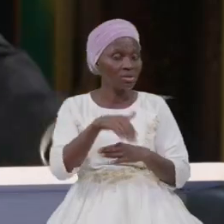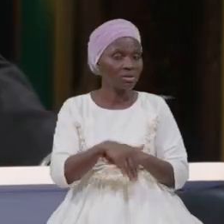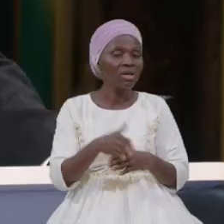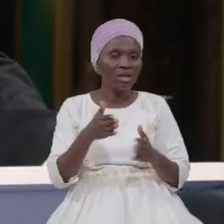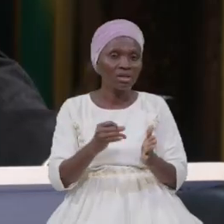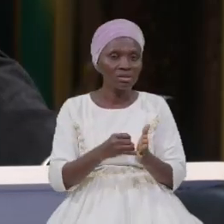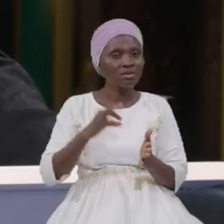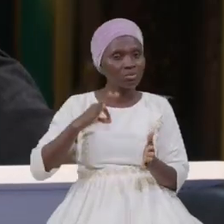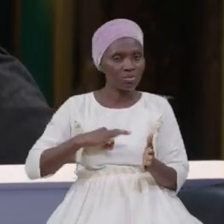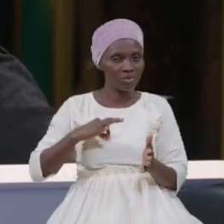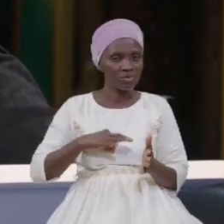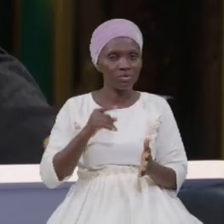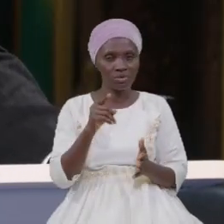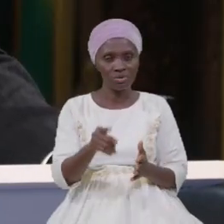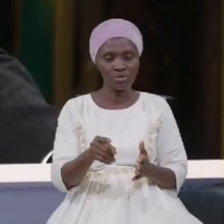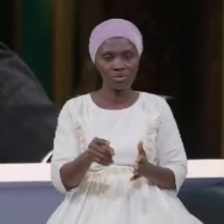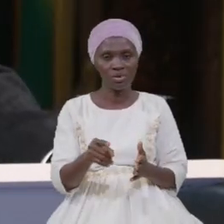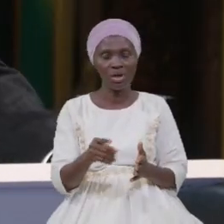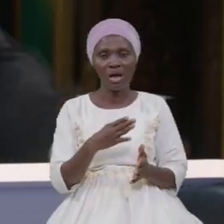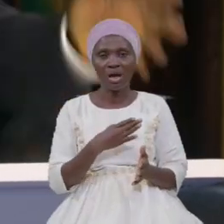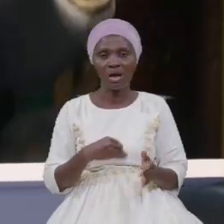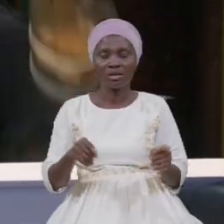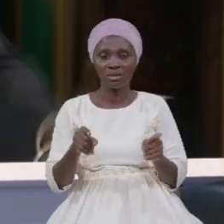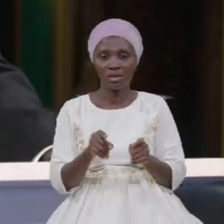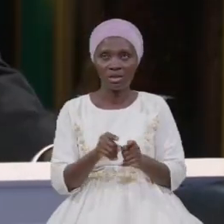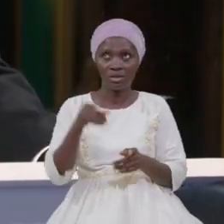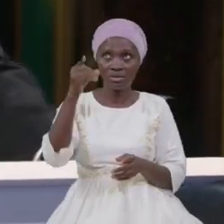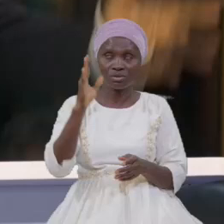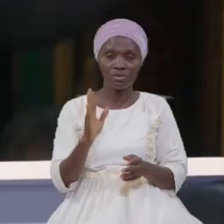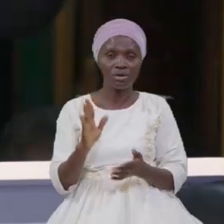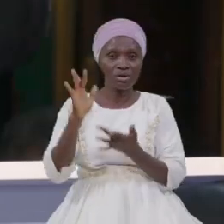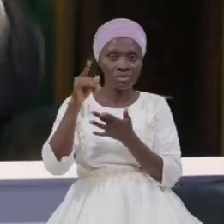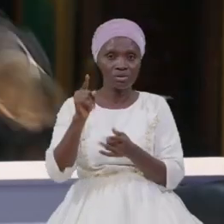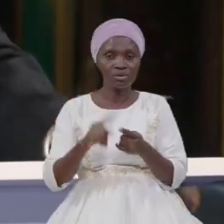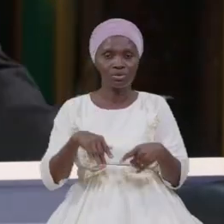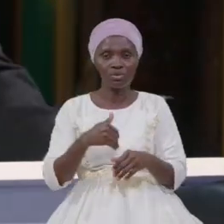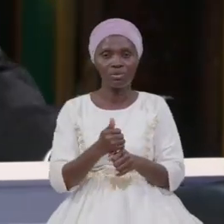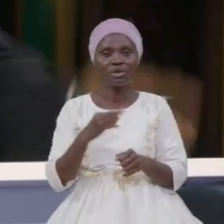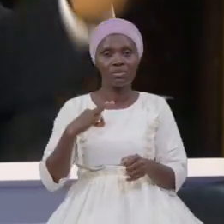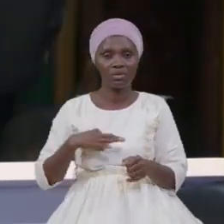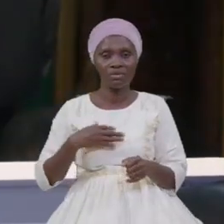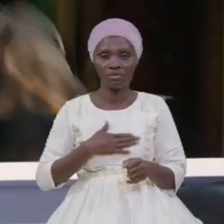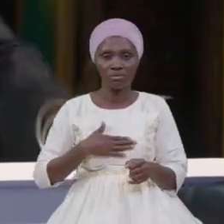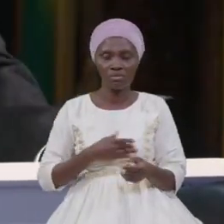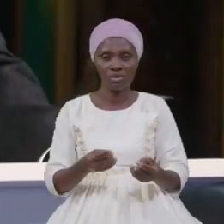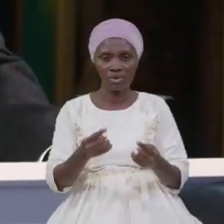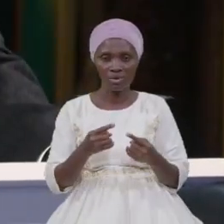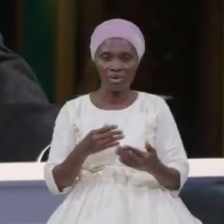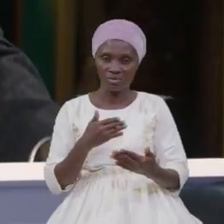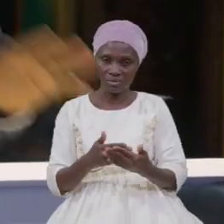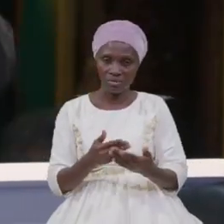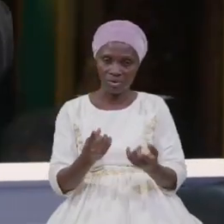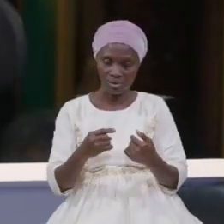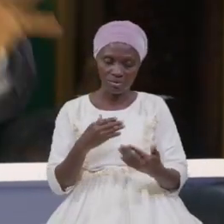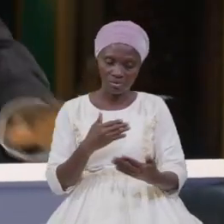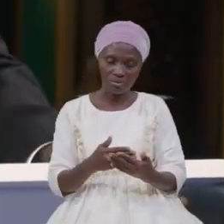you as God expects you to make profit. Please come. Come nearer. Those of